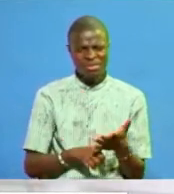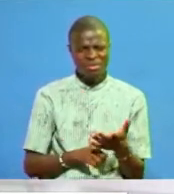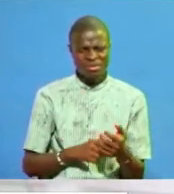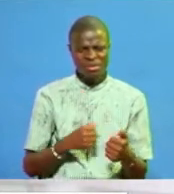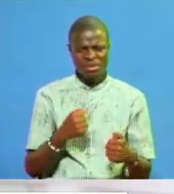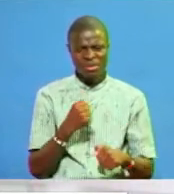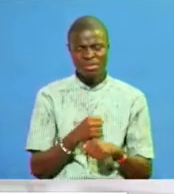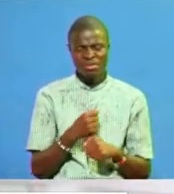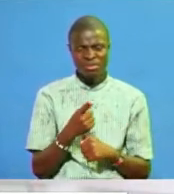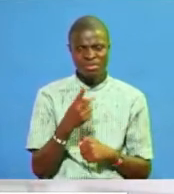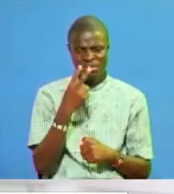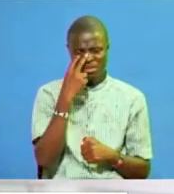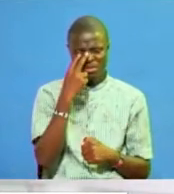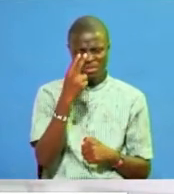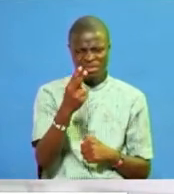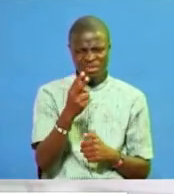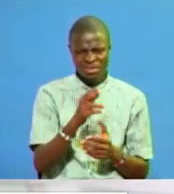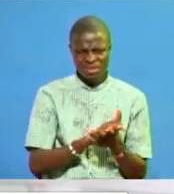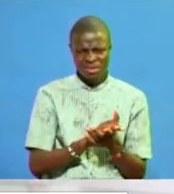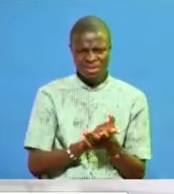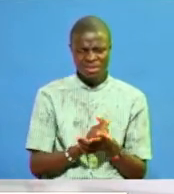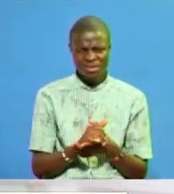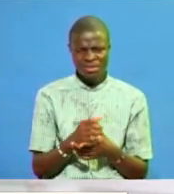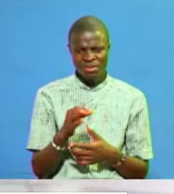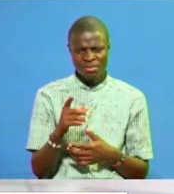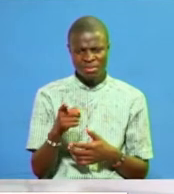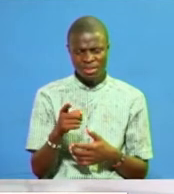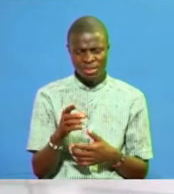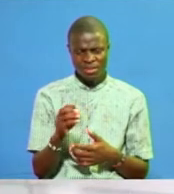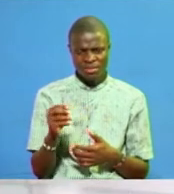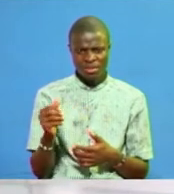these currencies, which include bitcoins? So